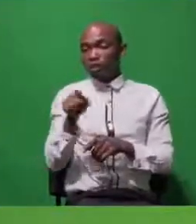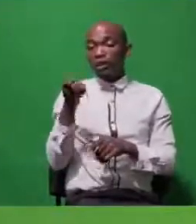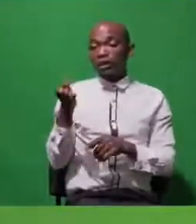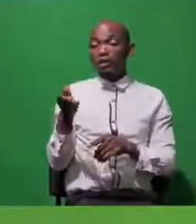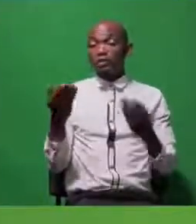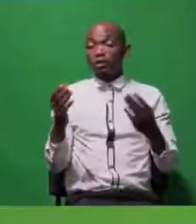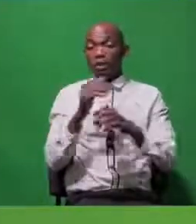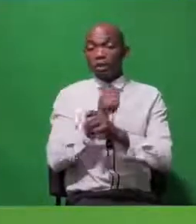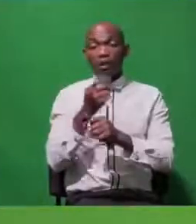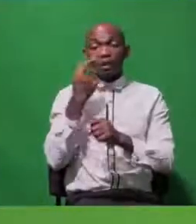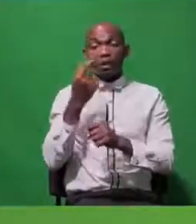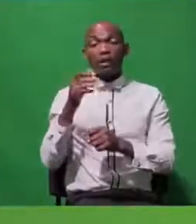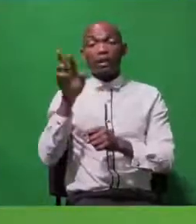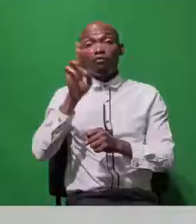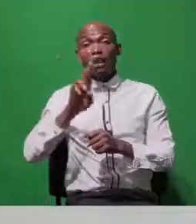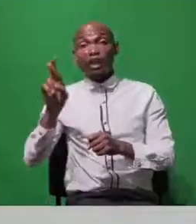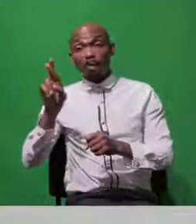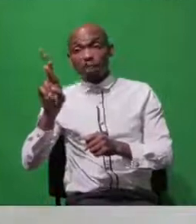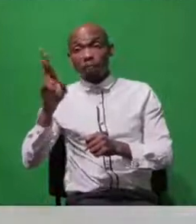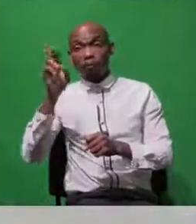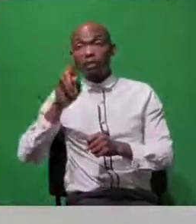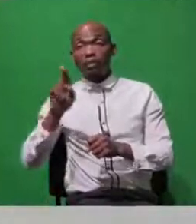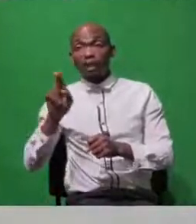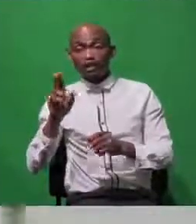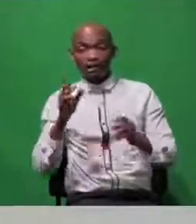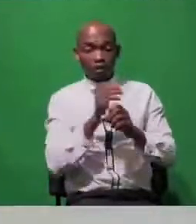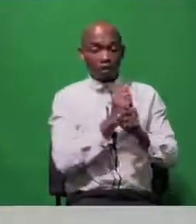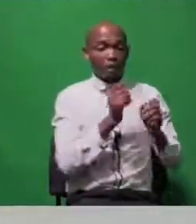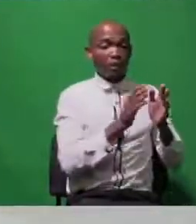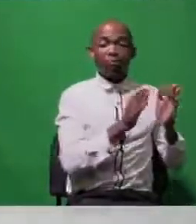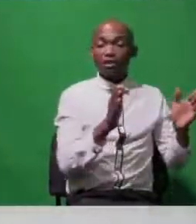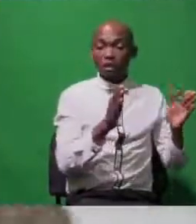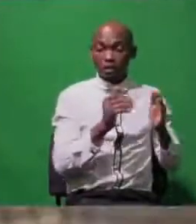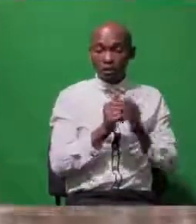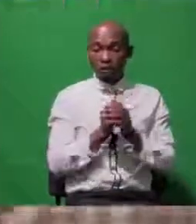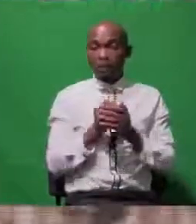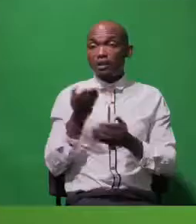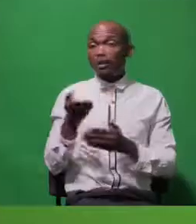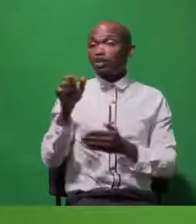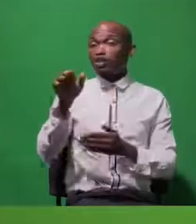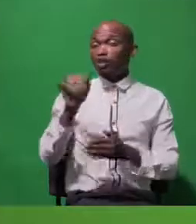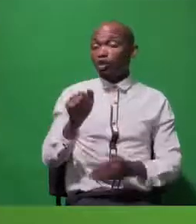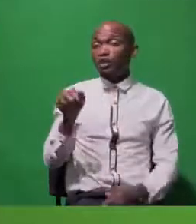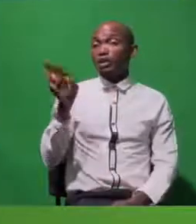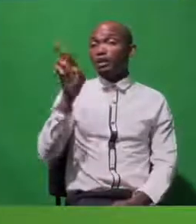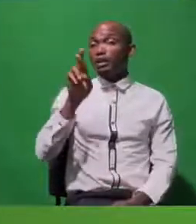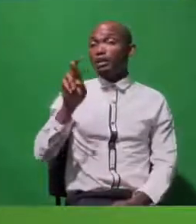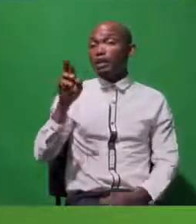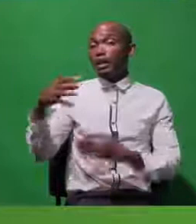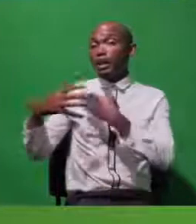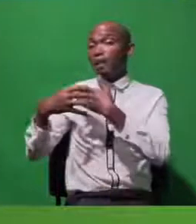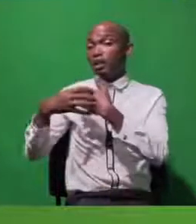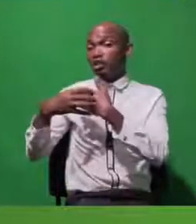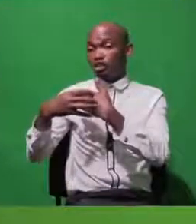taken from the object to the new position, which is called the image. So it means